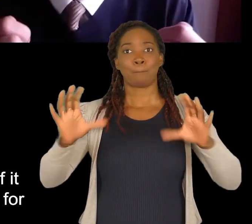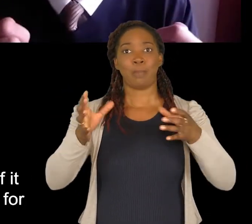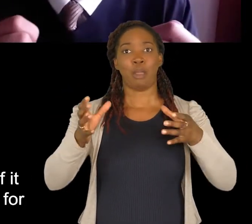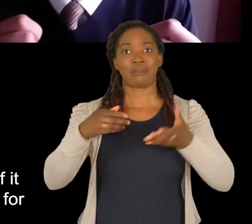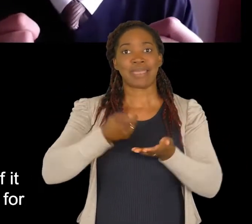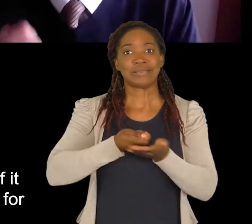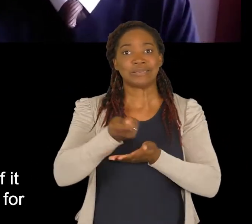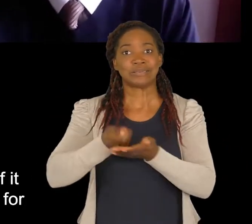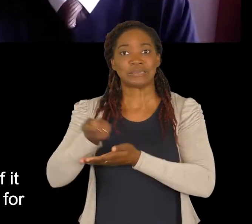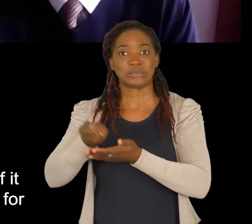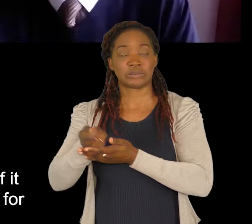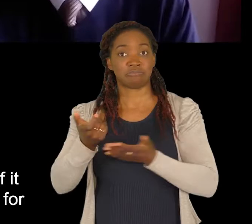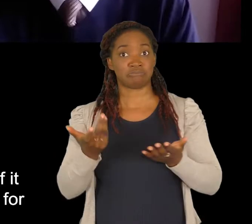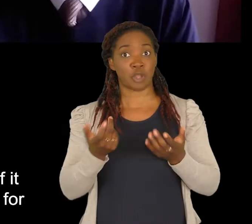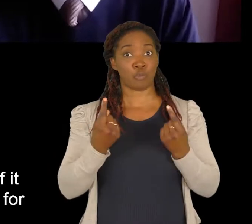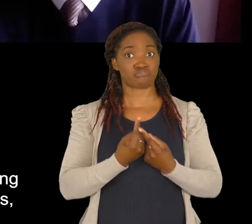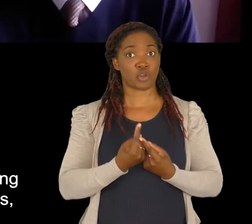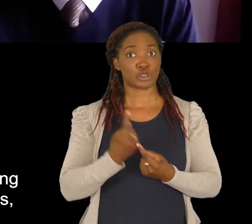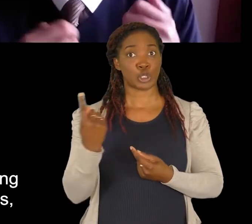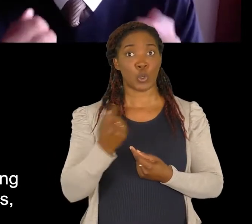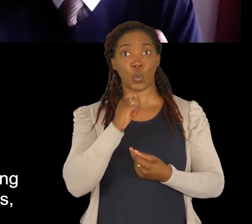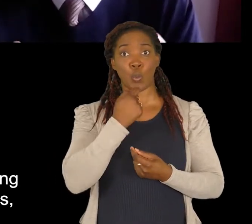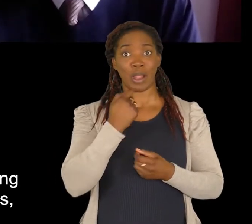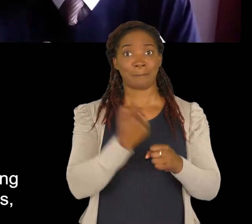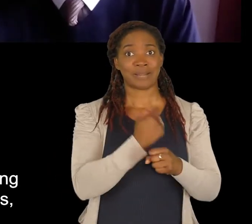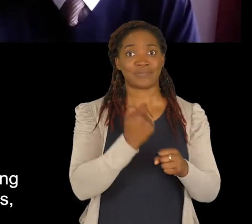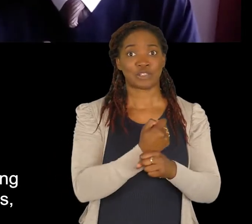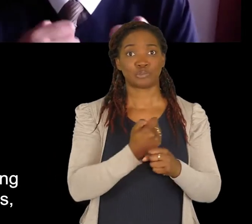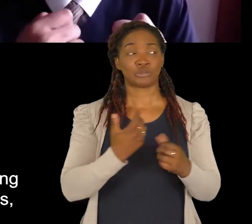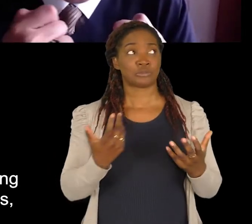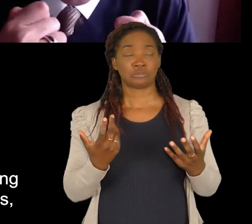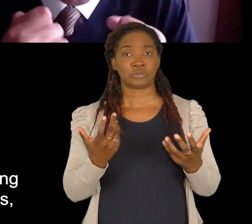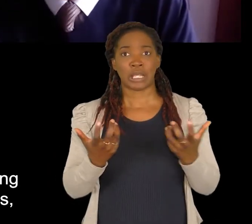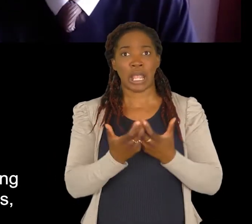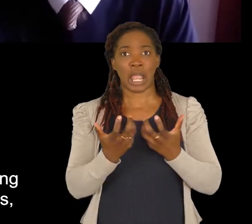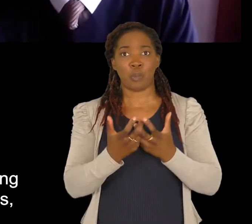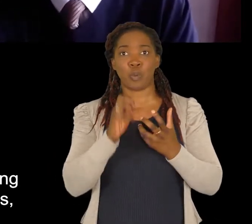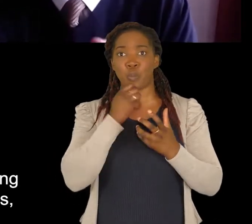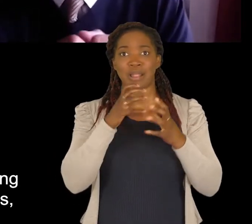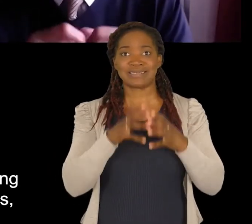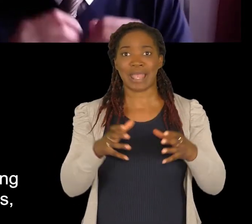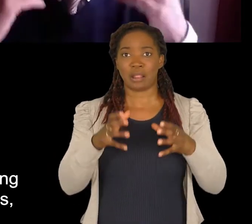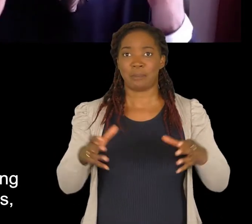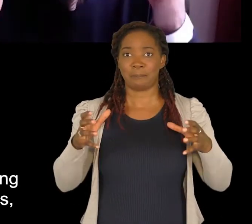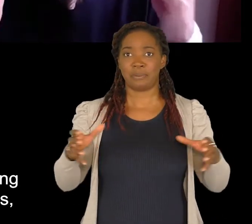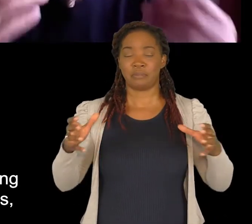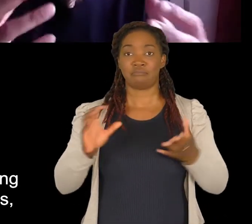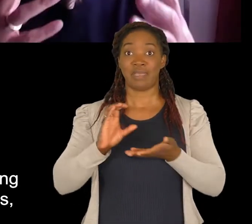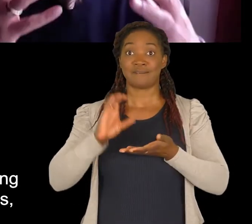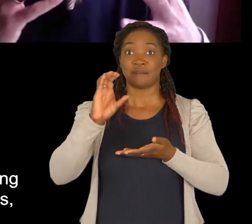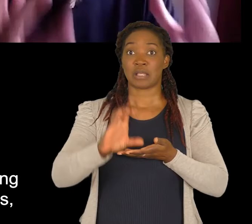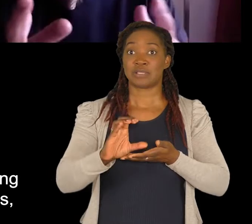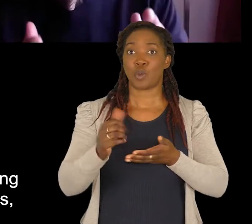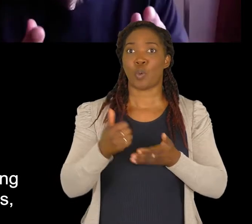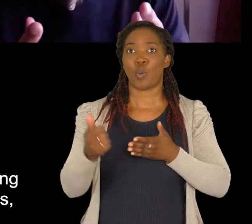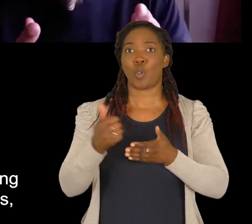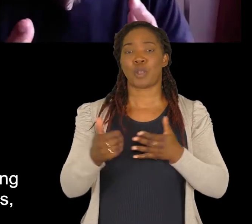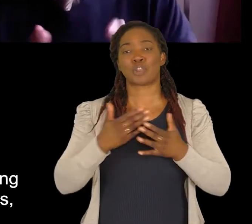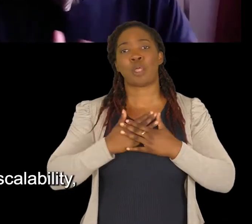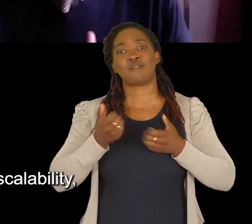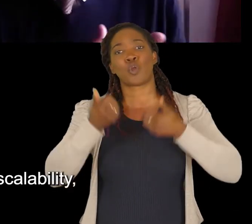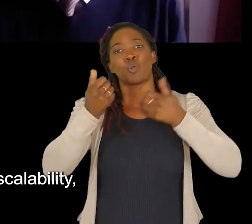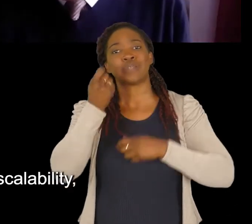it's a product, who's going to manufacture it for you? Who's going to build it? How is it going to scale? You know, investors always love